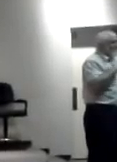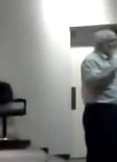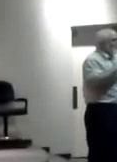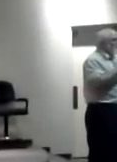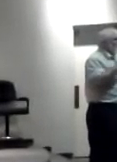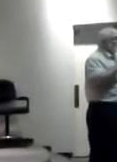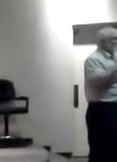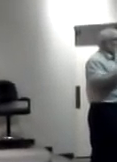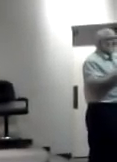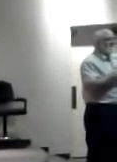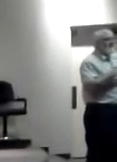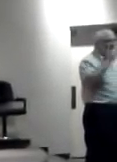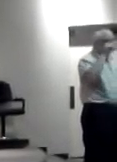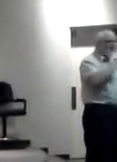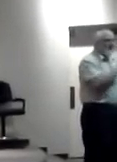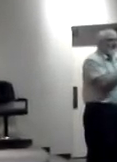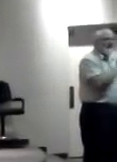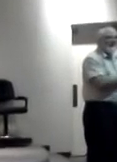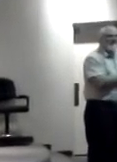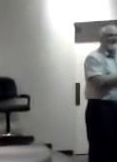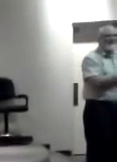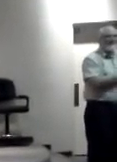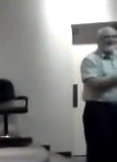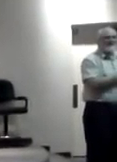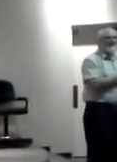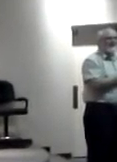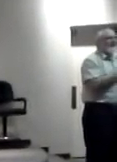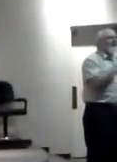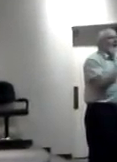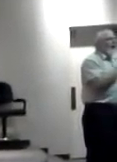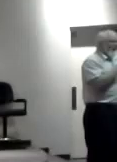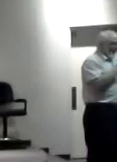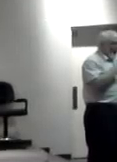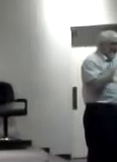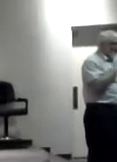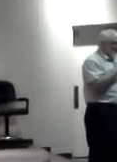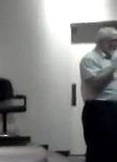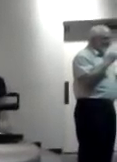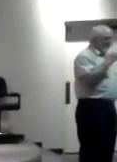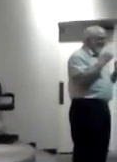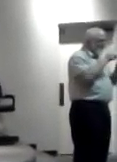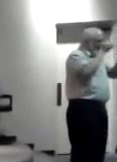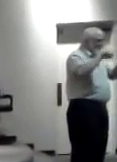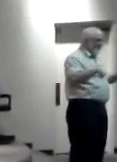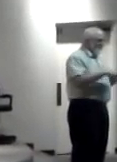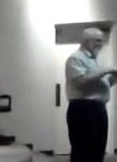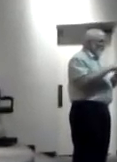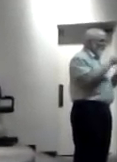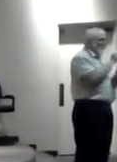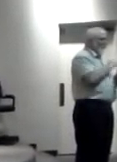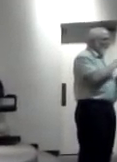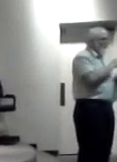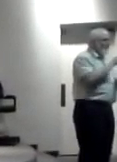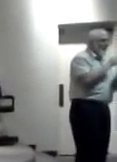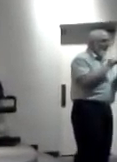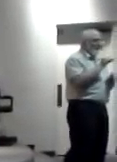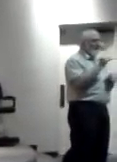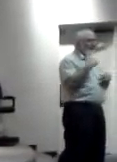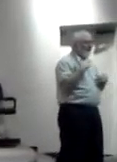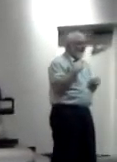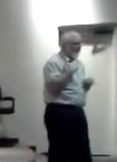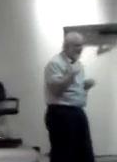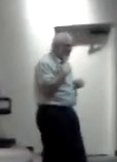Do you agree with me? Amen? Amen. You know, I saw a shirt on the internet yesterday, or maybe it was the day before. It had, you know,